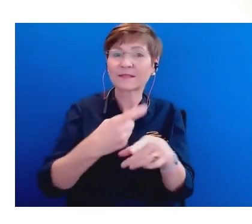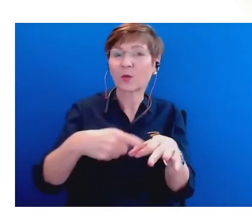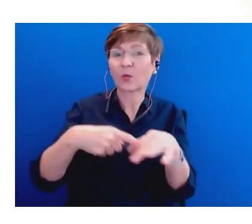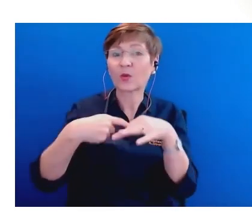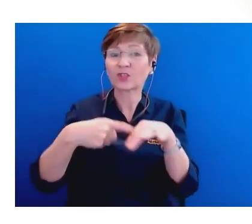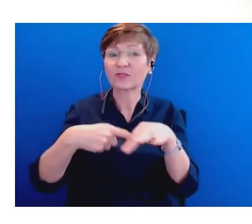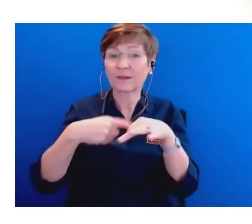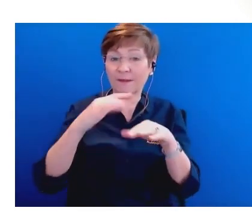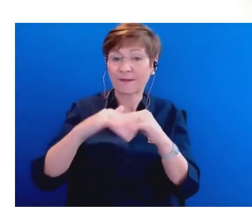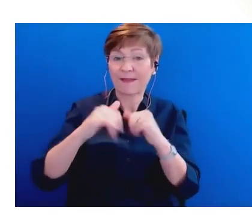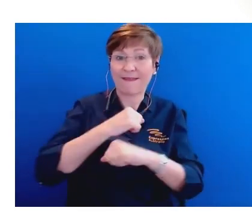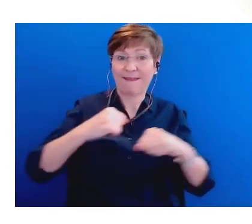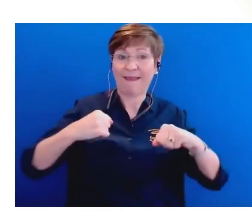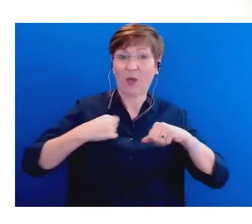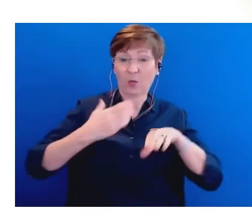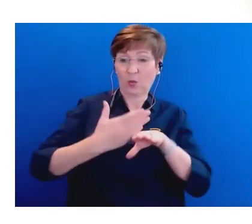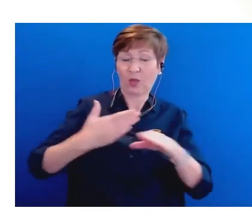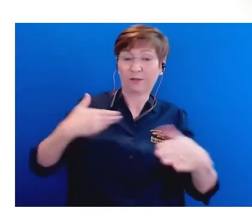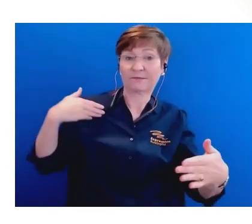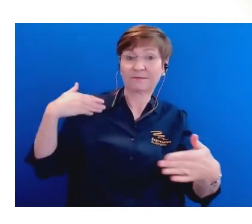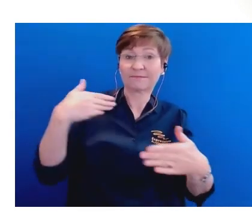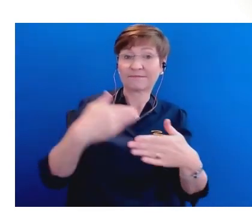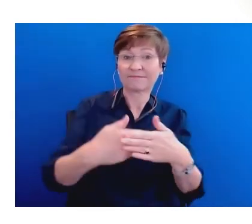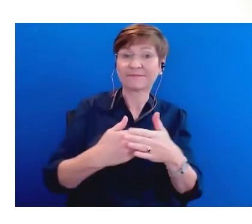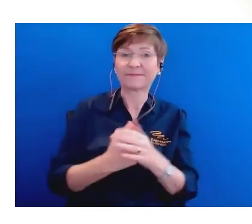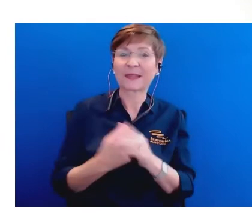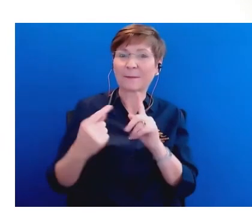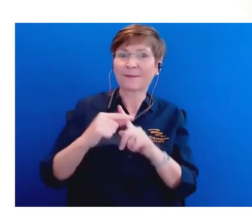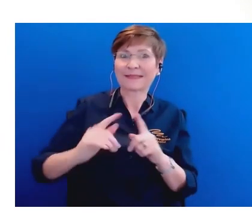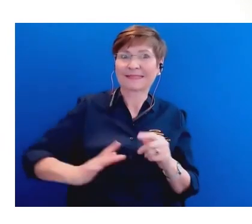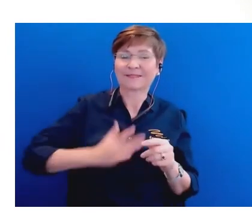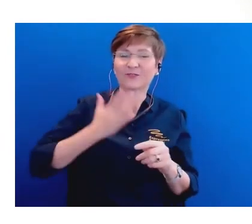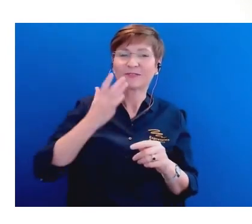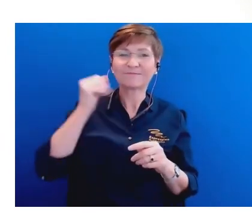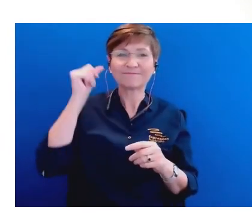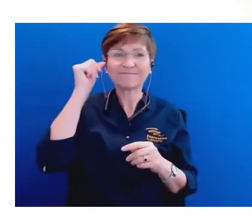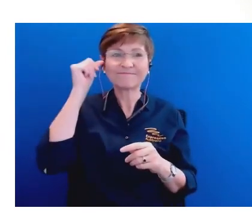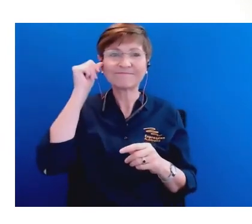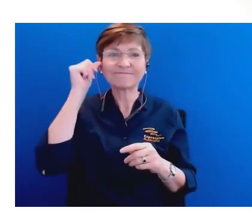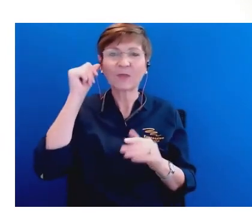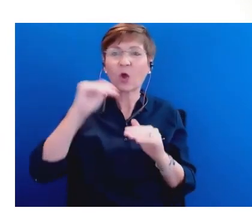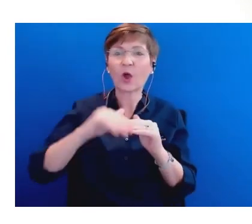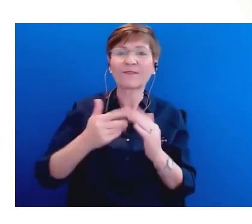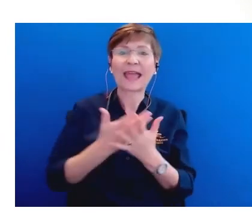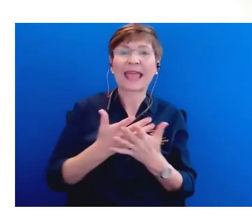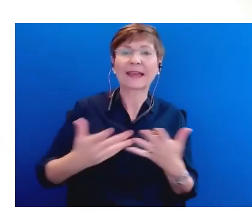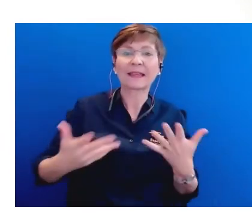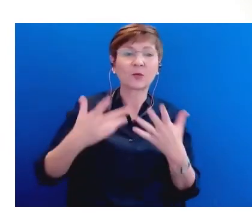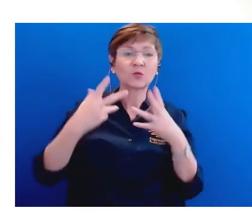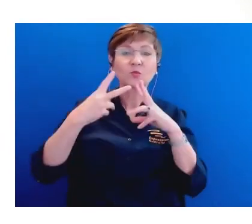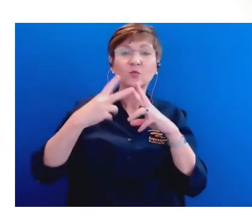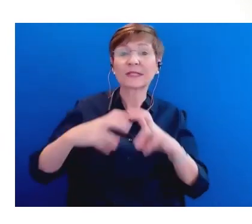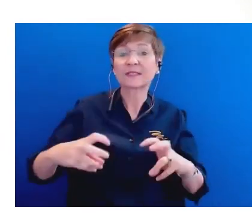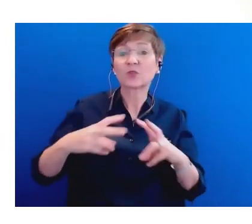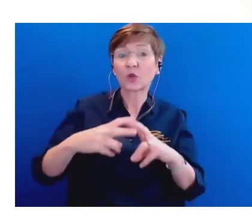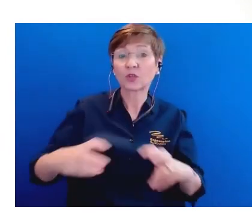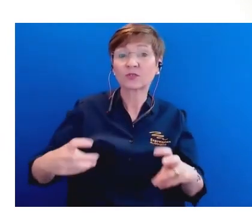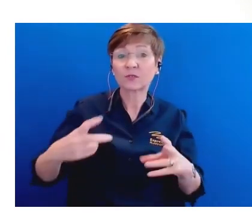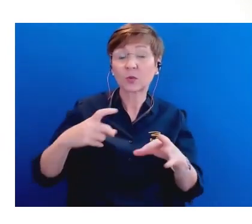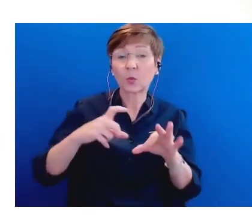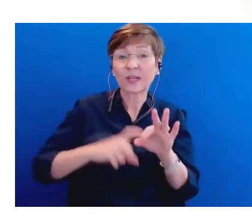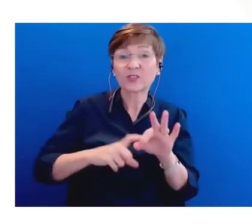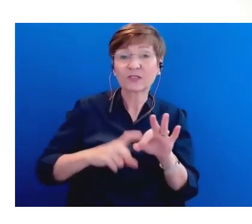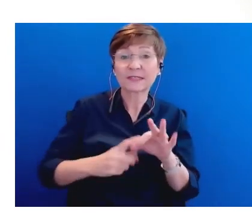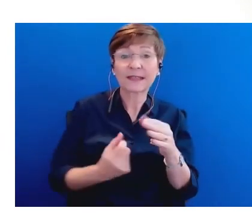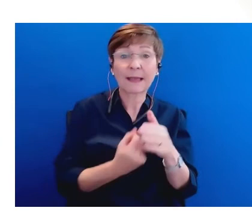so far, and also really interested to hear about additional or outstanding research questions that think of that arise in this